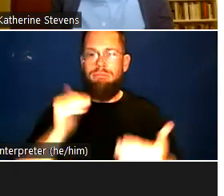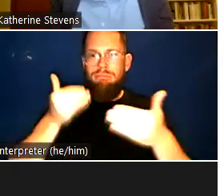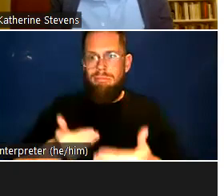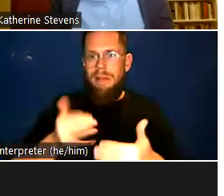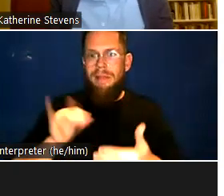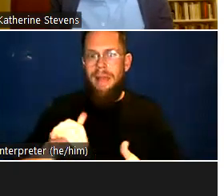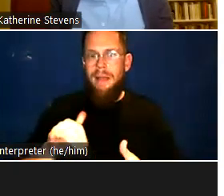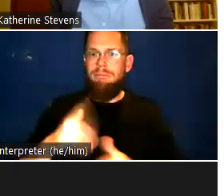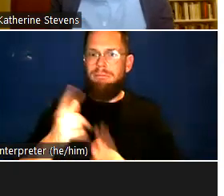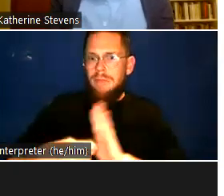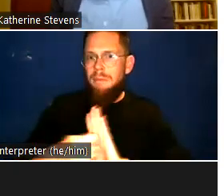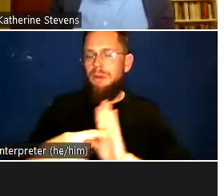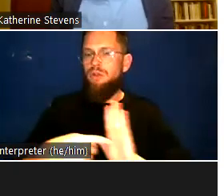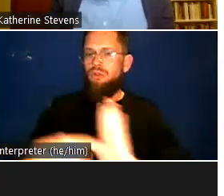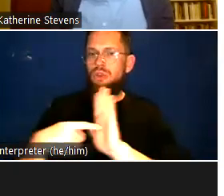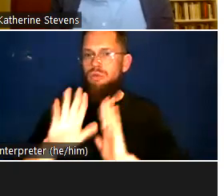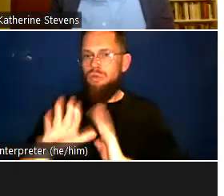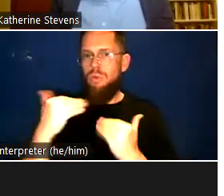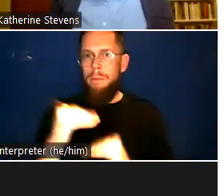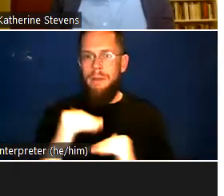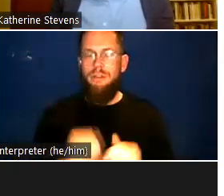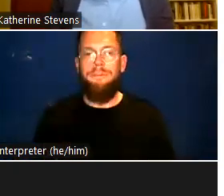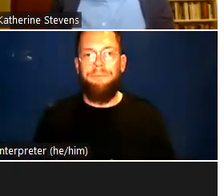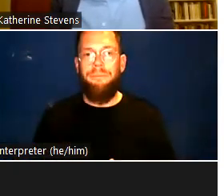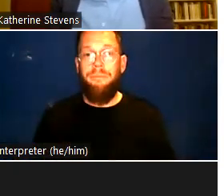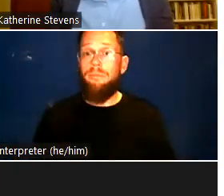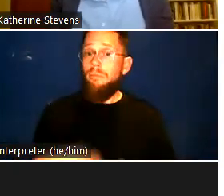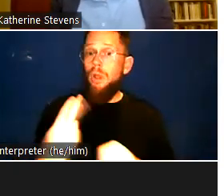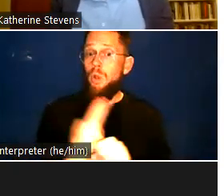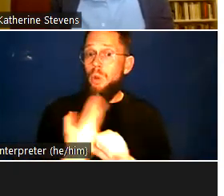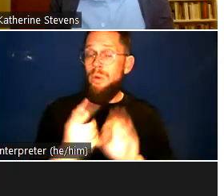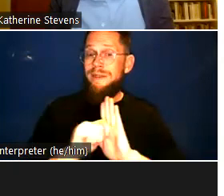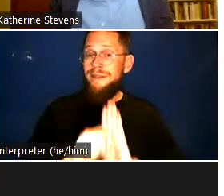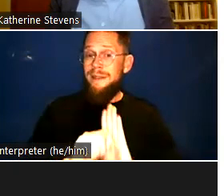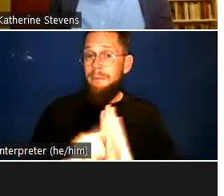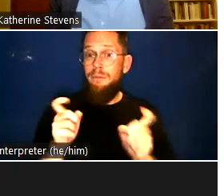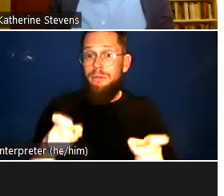are reflected on your budget. You use the template that is provided in the application.